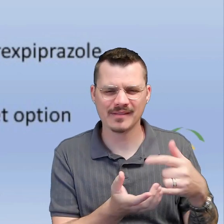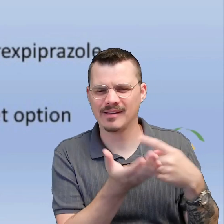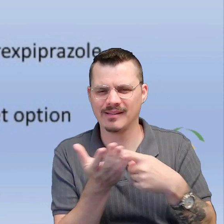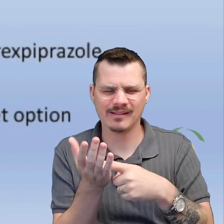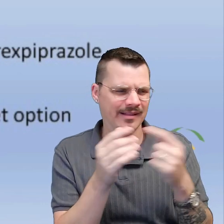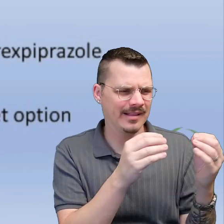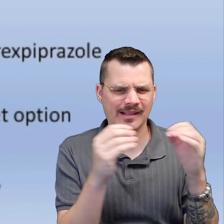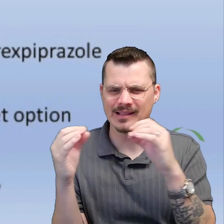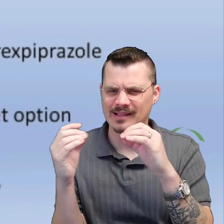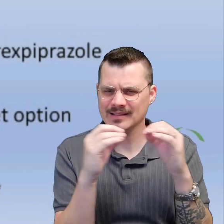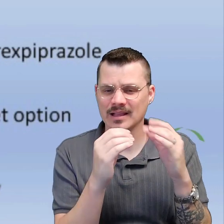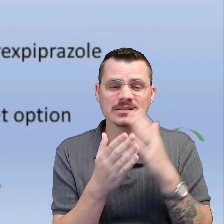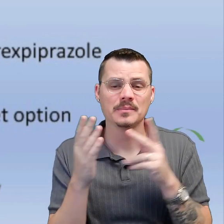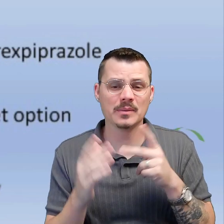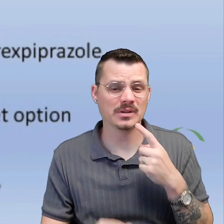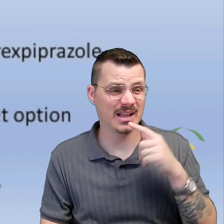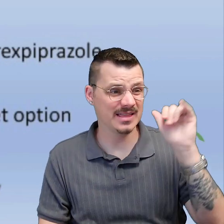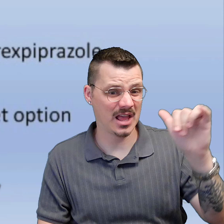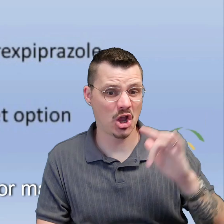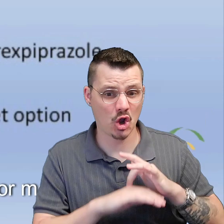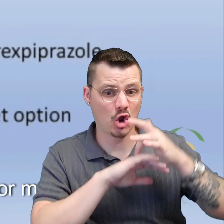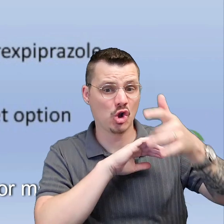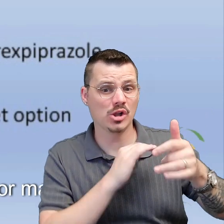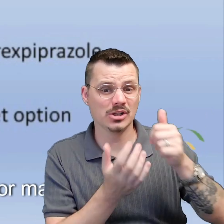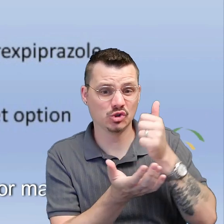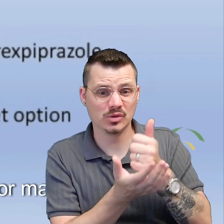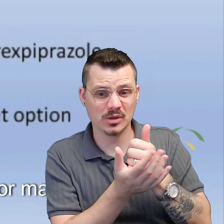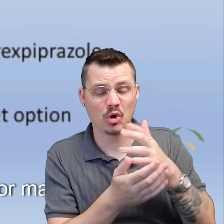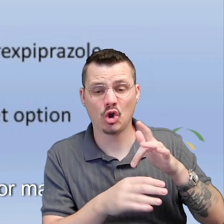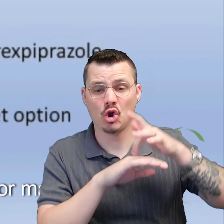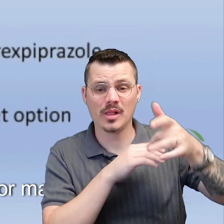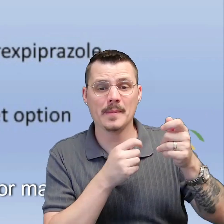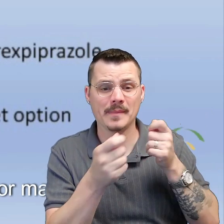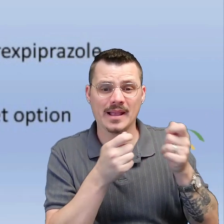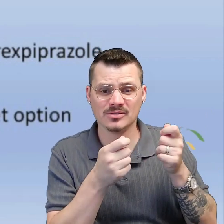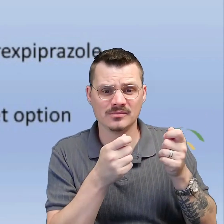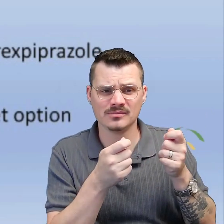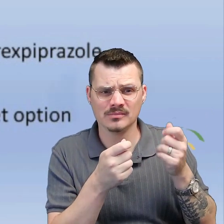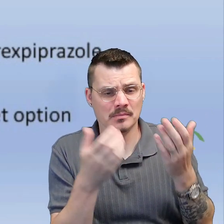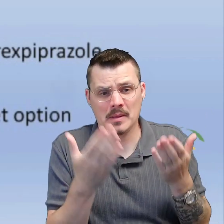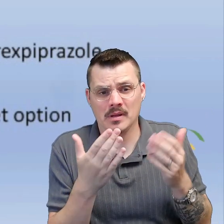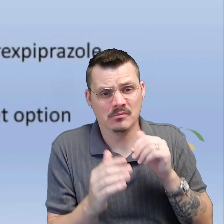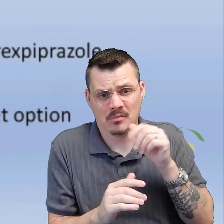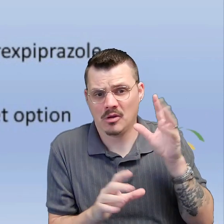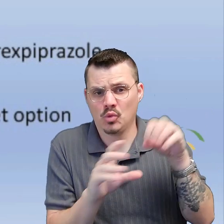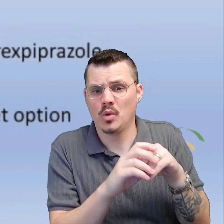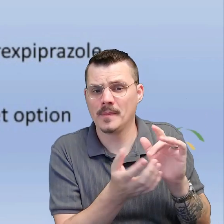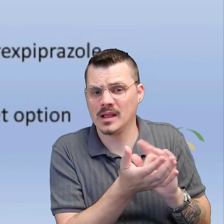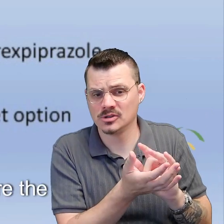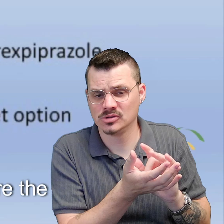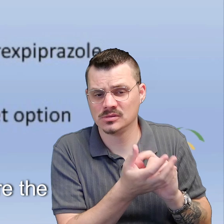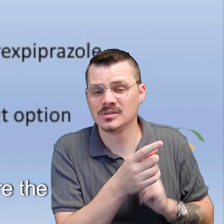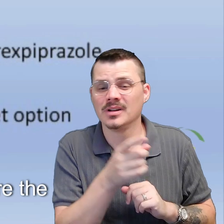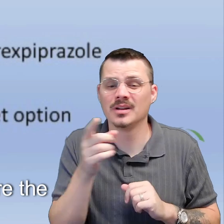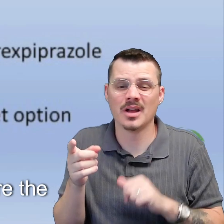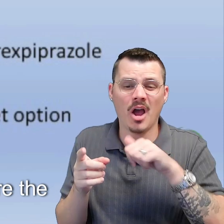of back and forth. Some people say, well, that early treatment, that early management may or may not include medicines.